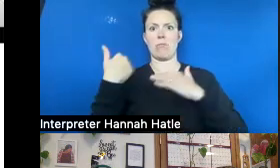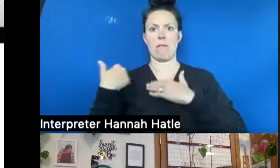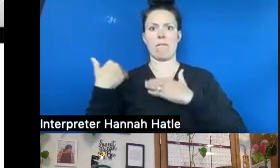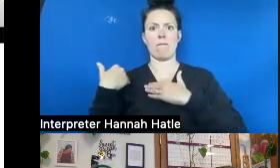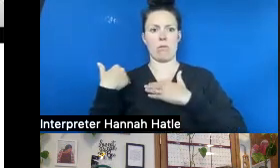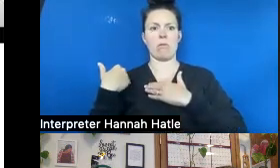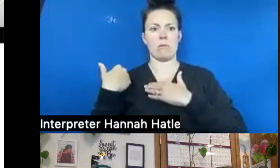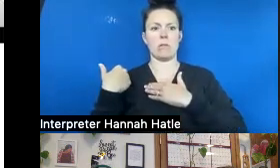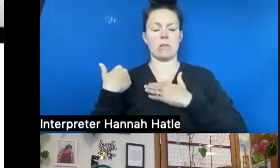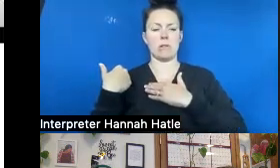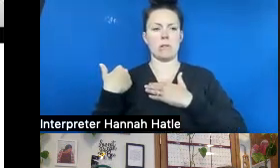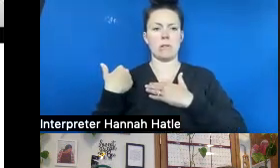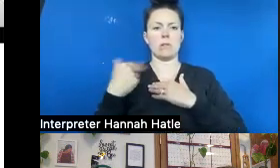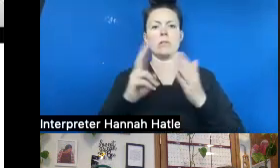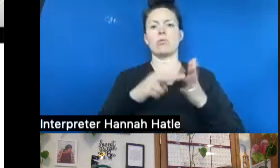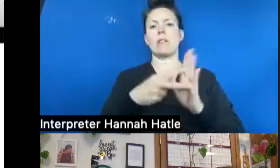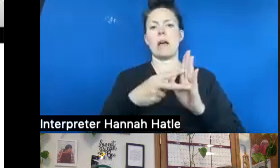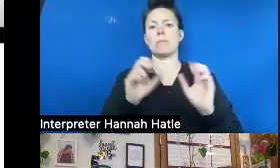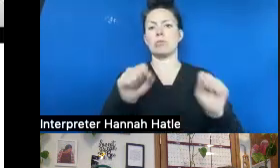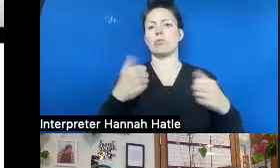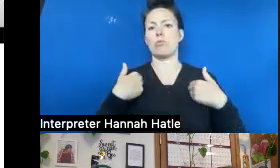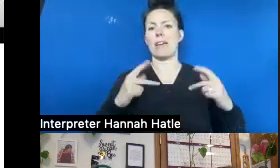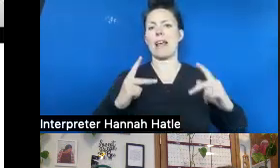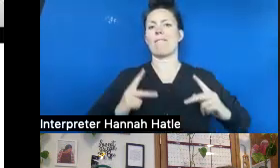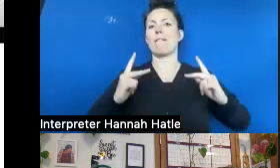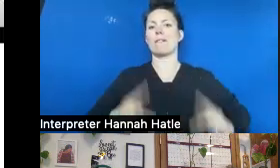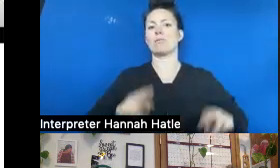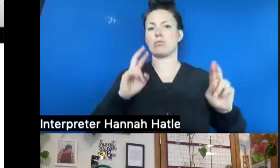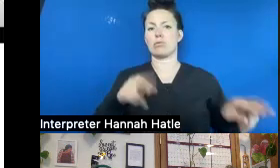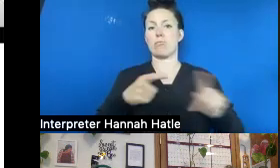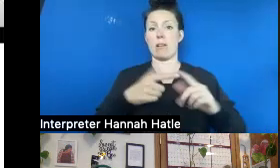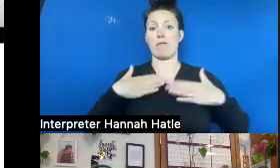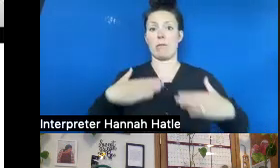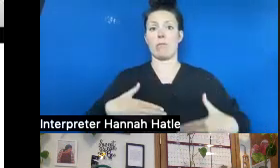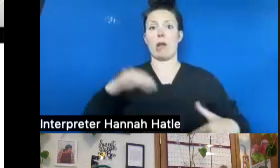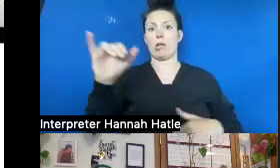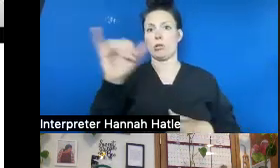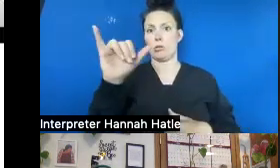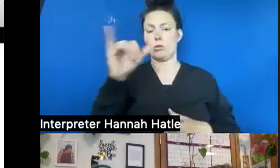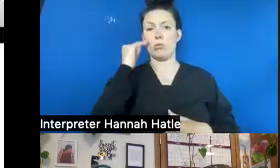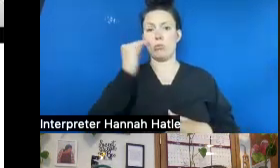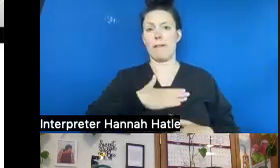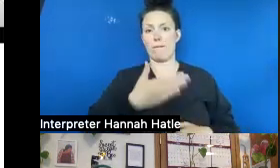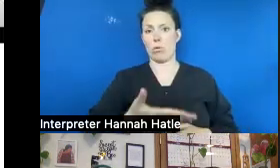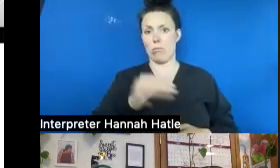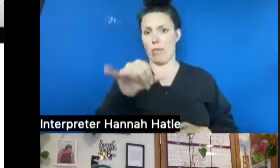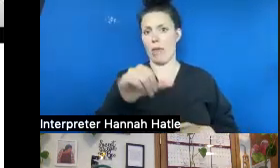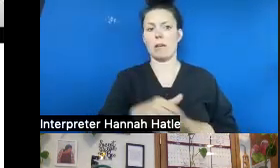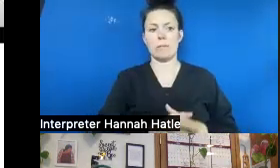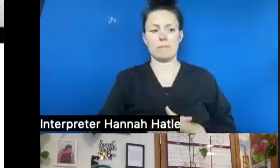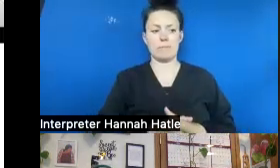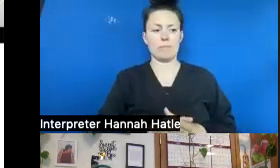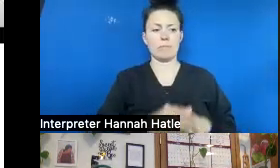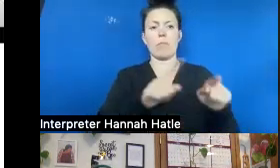thing. And with that, there can be physical responses to that admittance or that way of thinking.